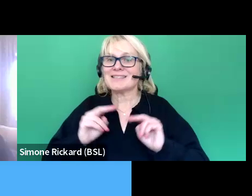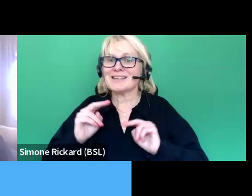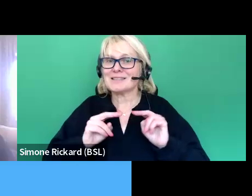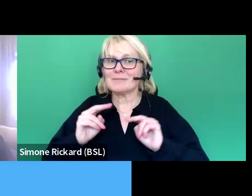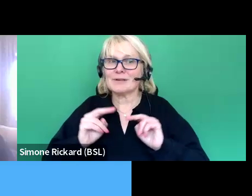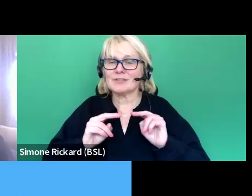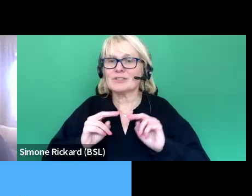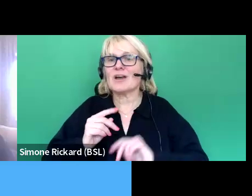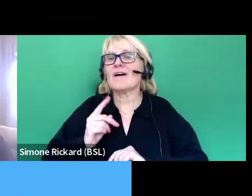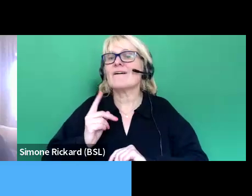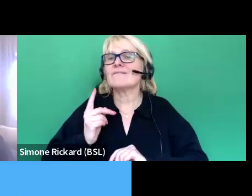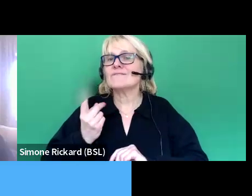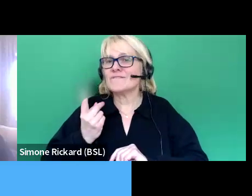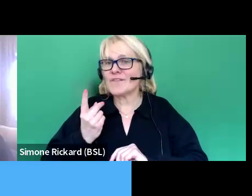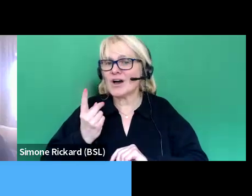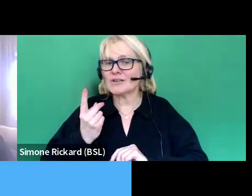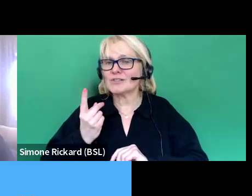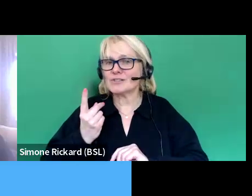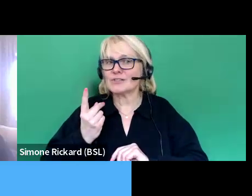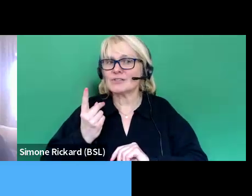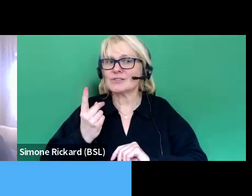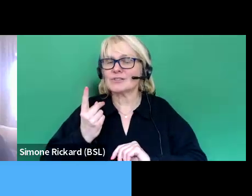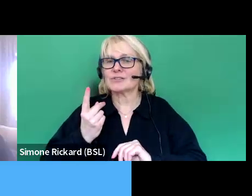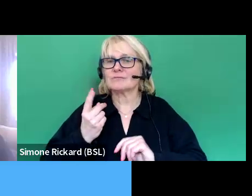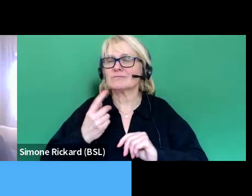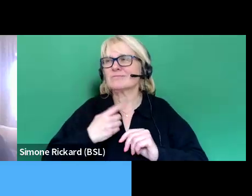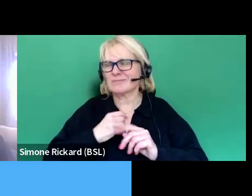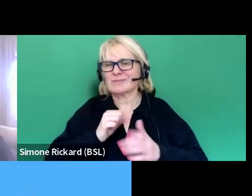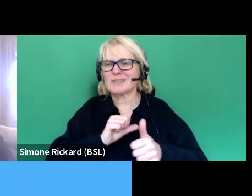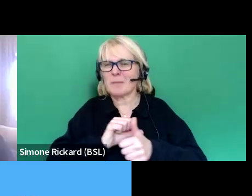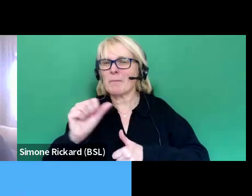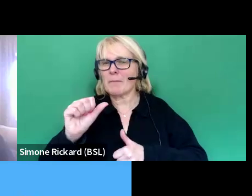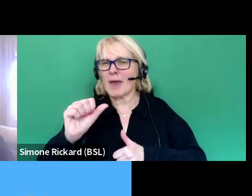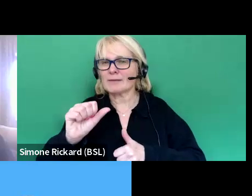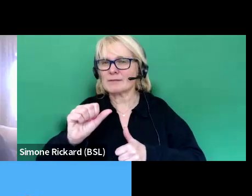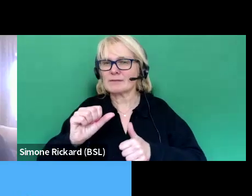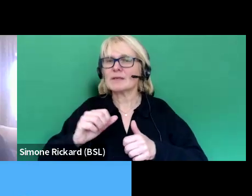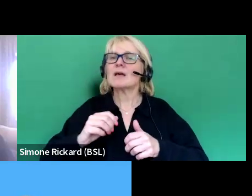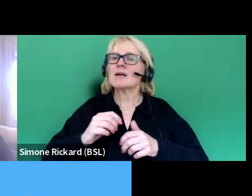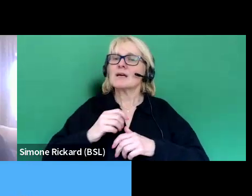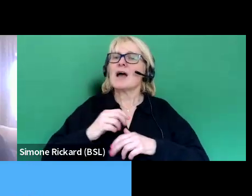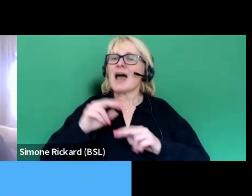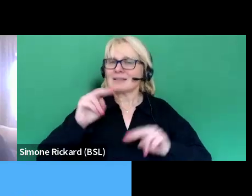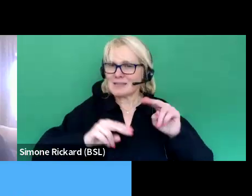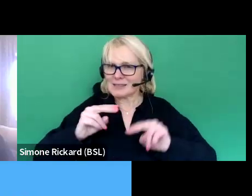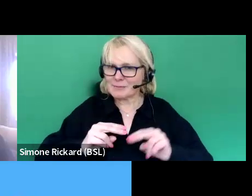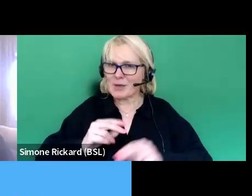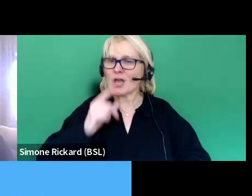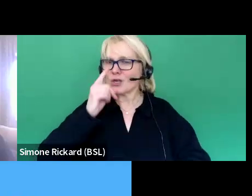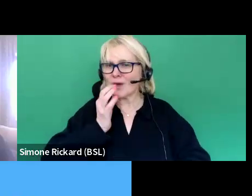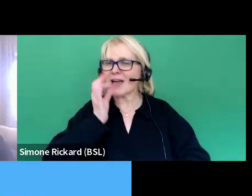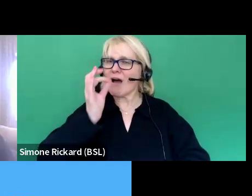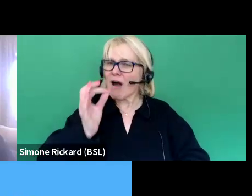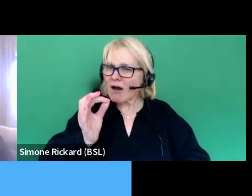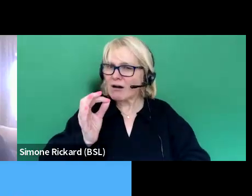First, you're always better off having an assessment because that is your chance to ask for concrete things. And I want you to